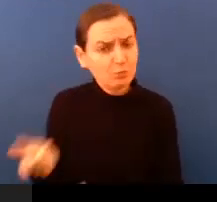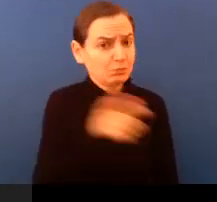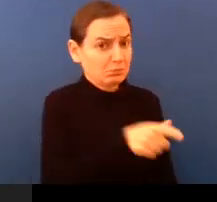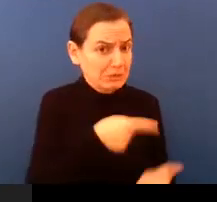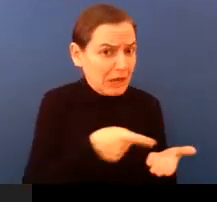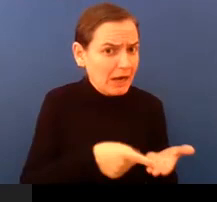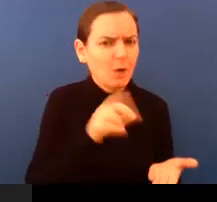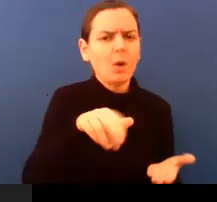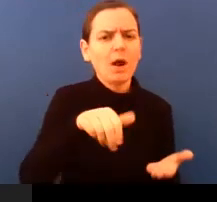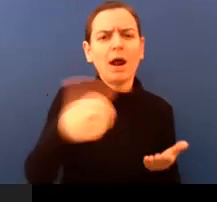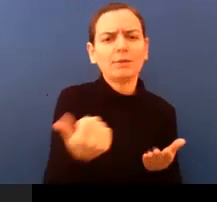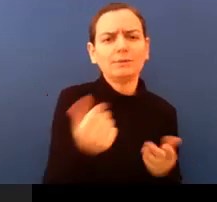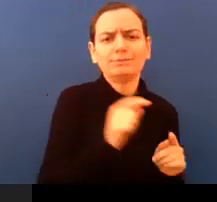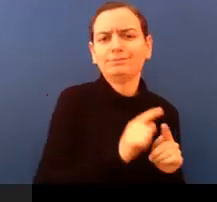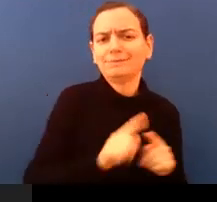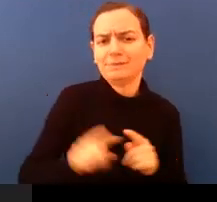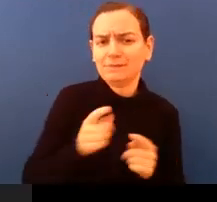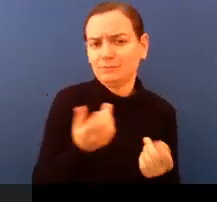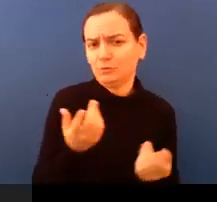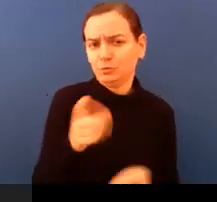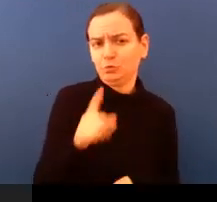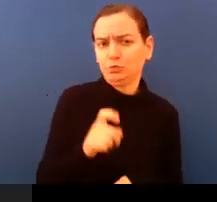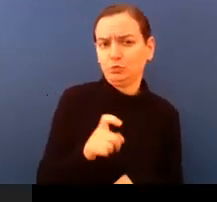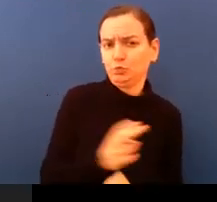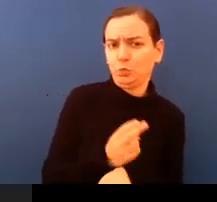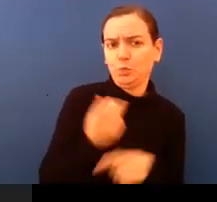protective techniques, and trailing skills.